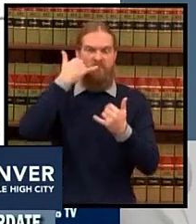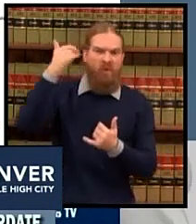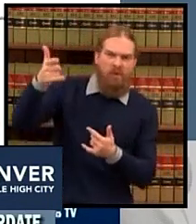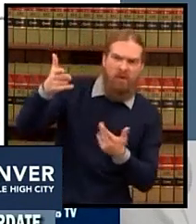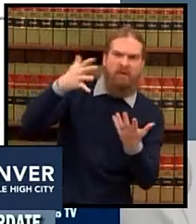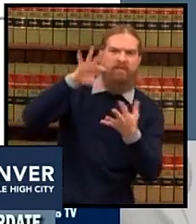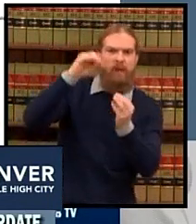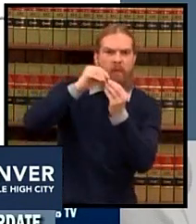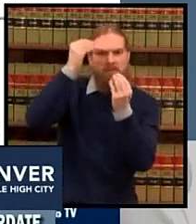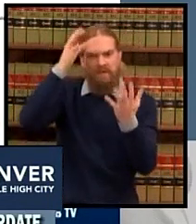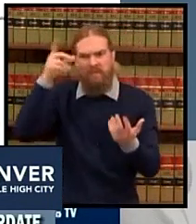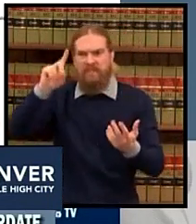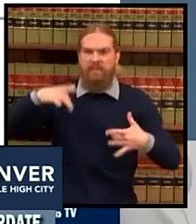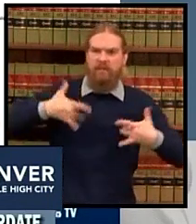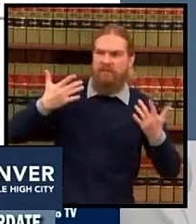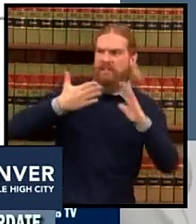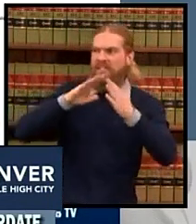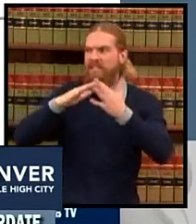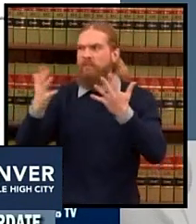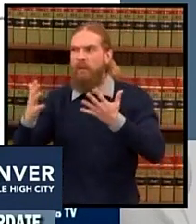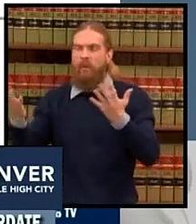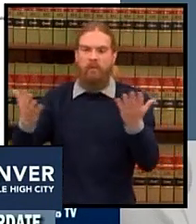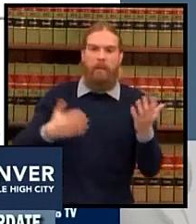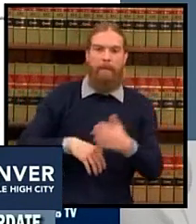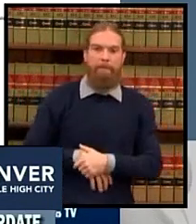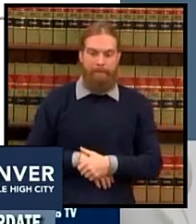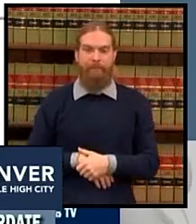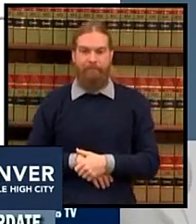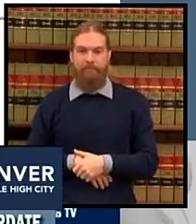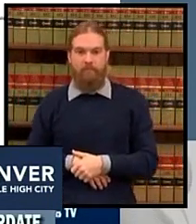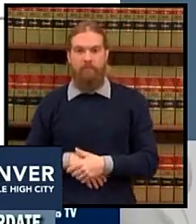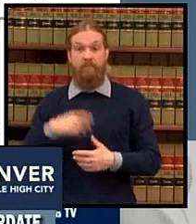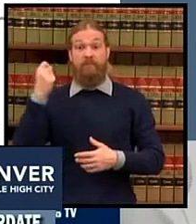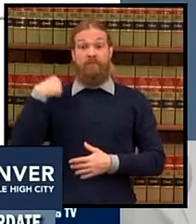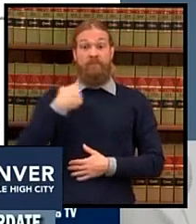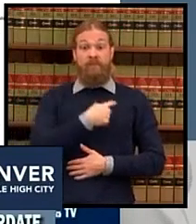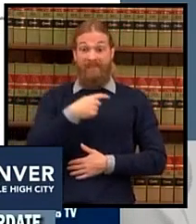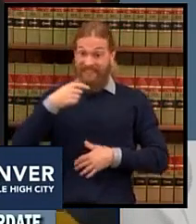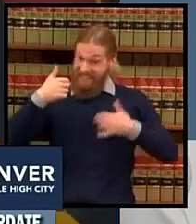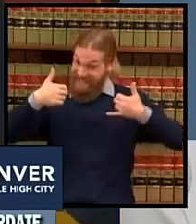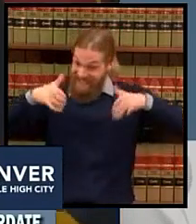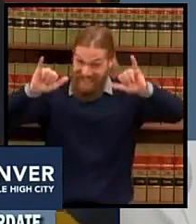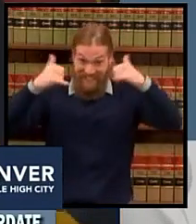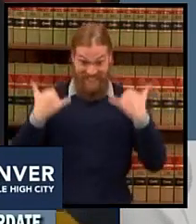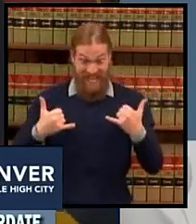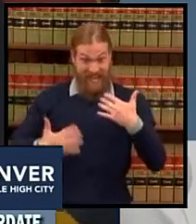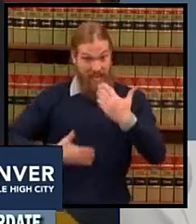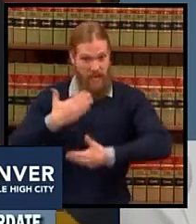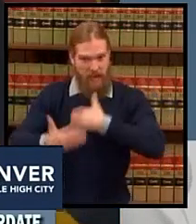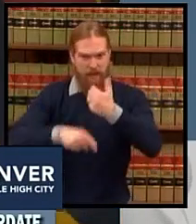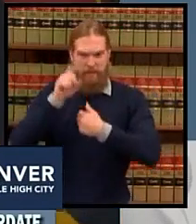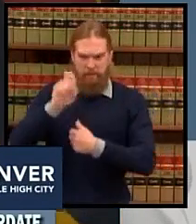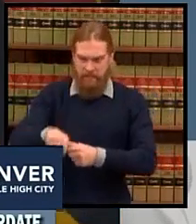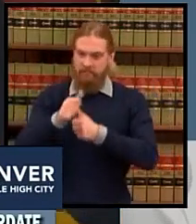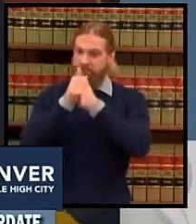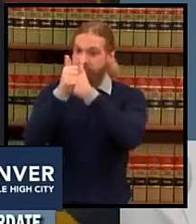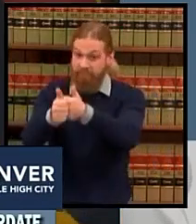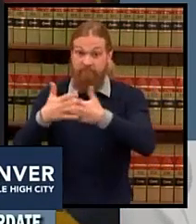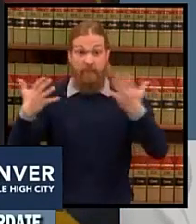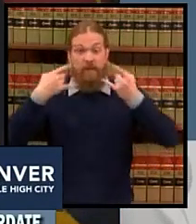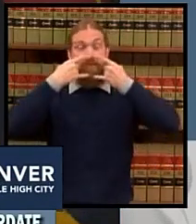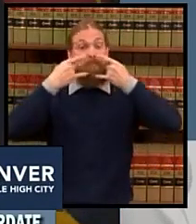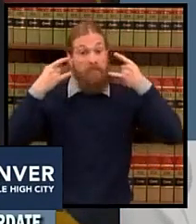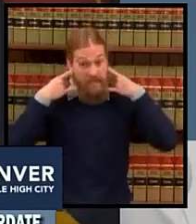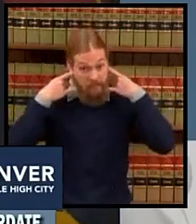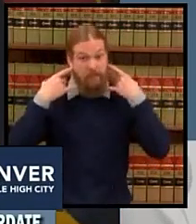getting through this. Keep wearing those face coverings, keep washing hands. Those things are working, and that's going to carry us through the end of this. And with that, I'll turn